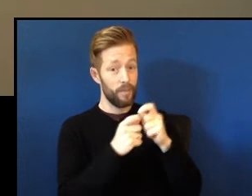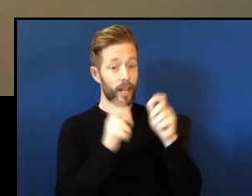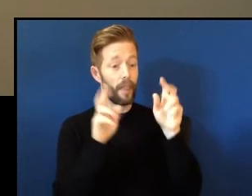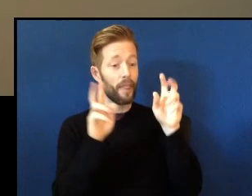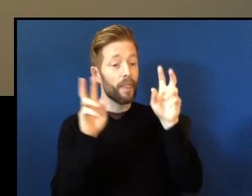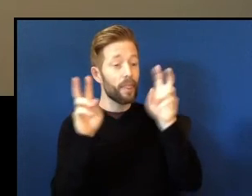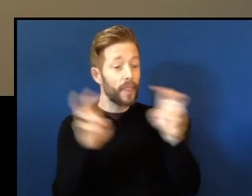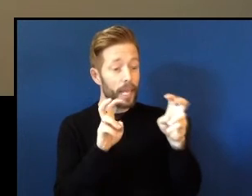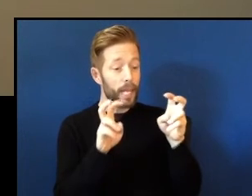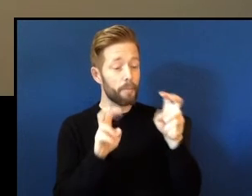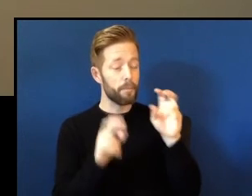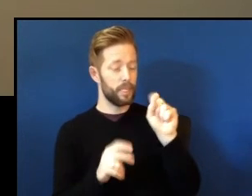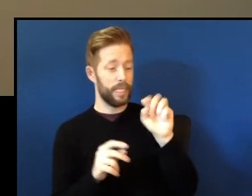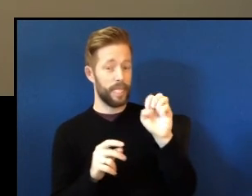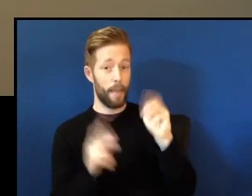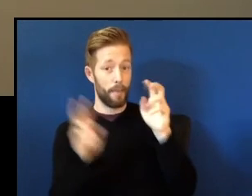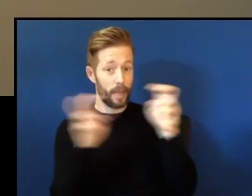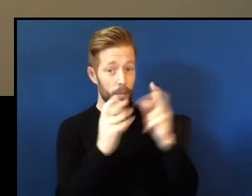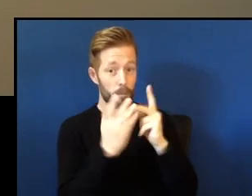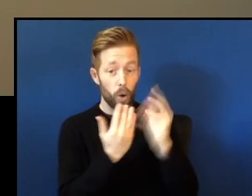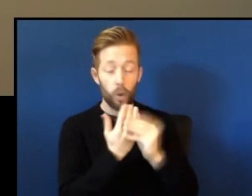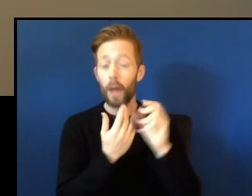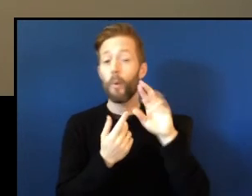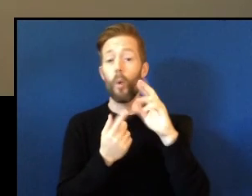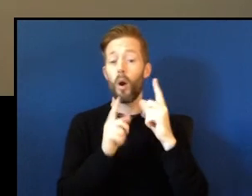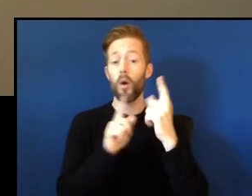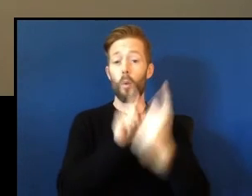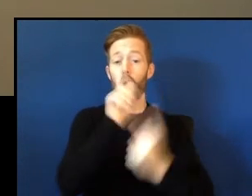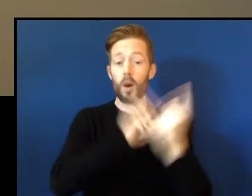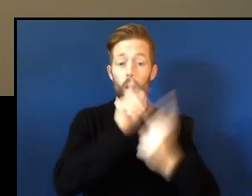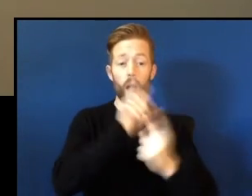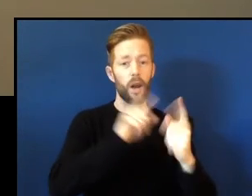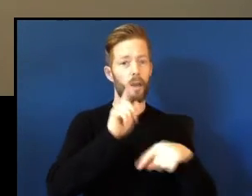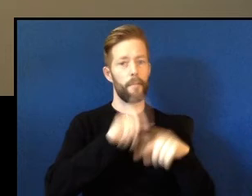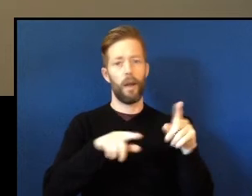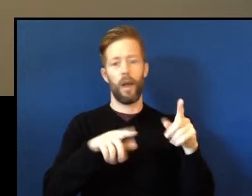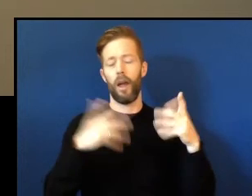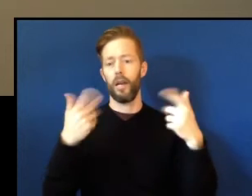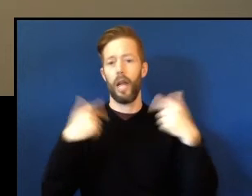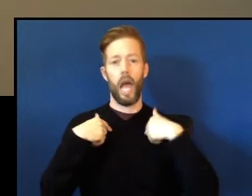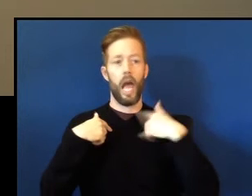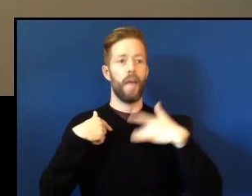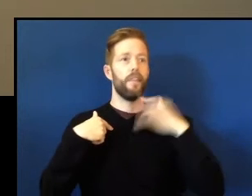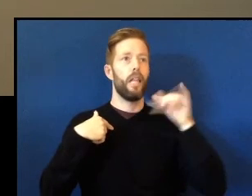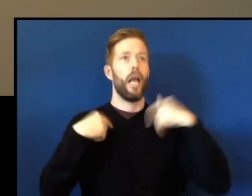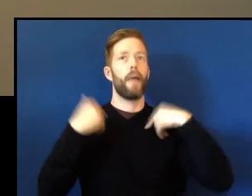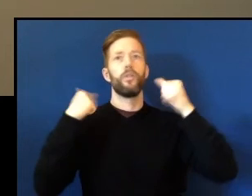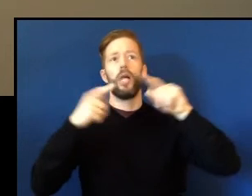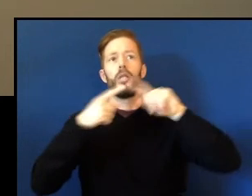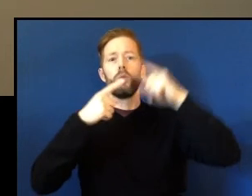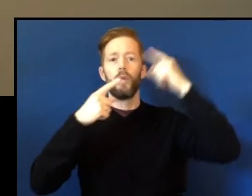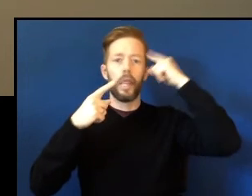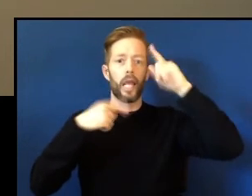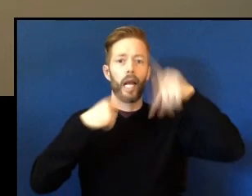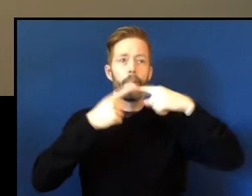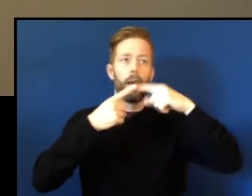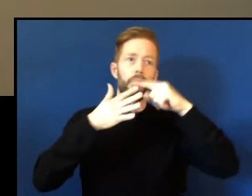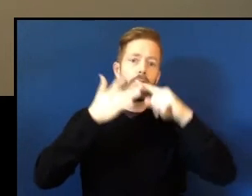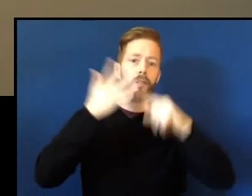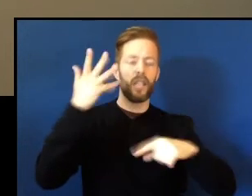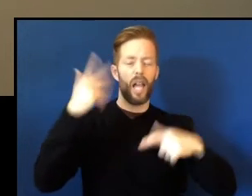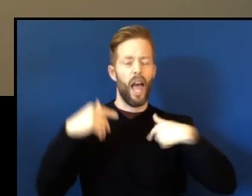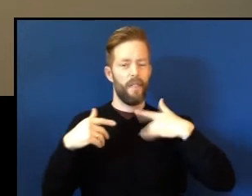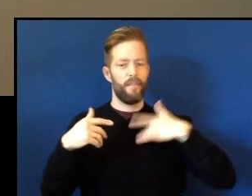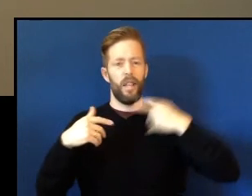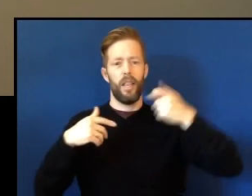STEM-themed programs or even one-on-one? But with everything I'm already trying to keep in mind when working with kids, it kind